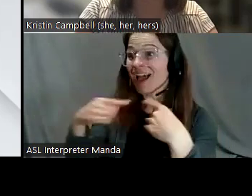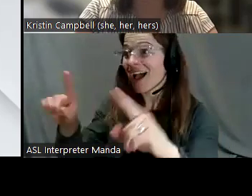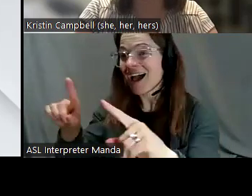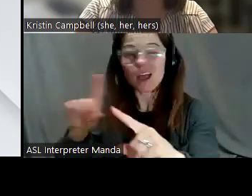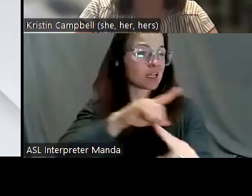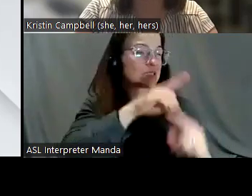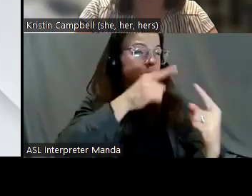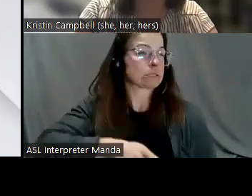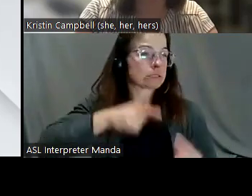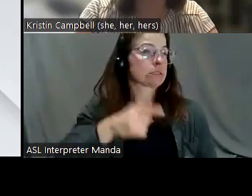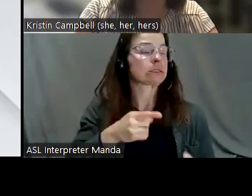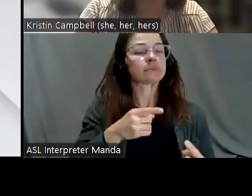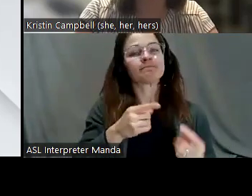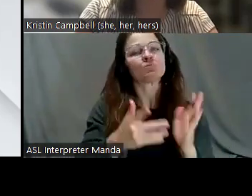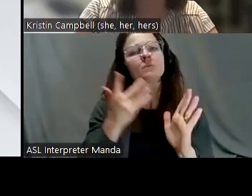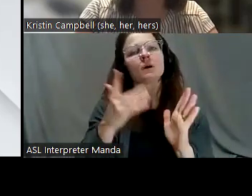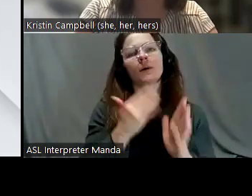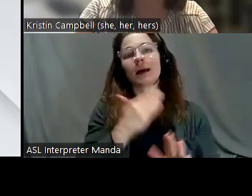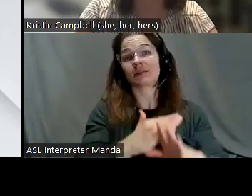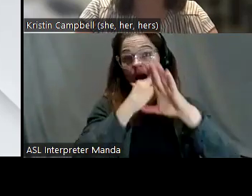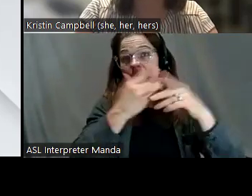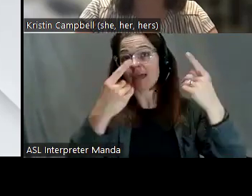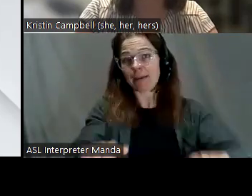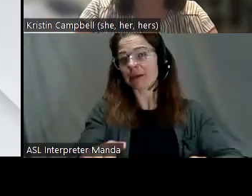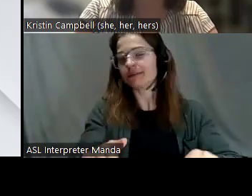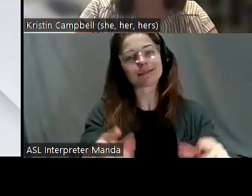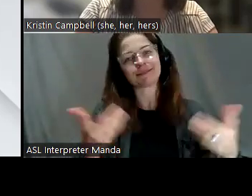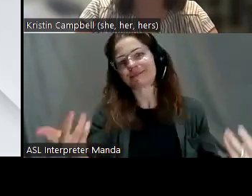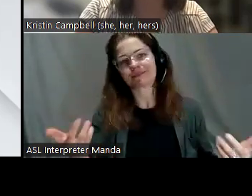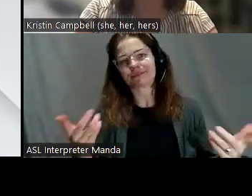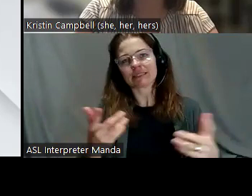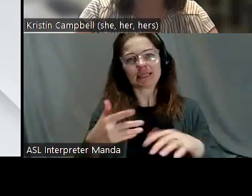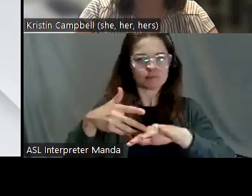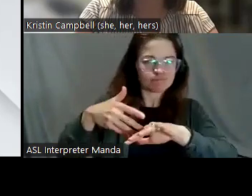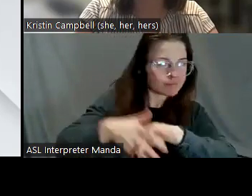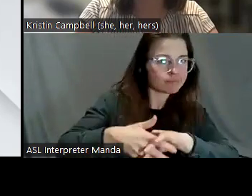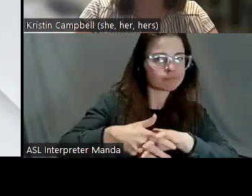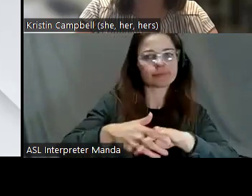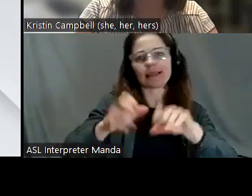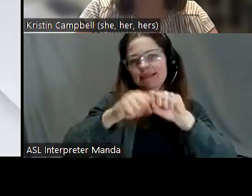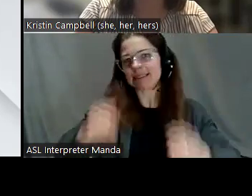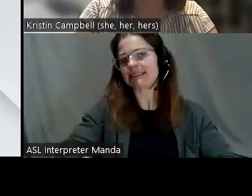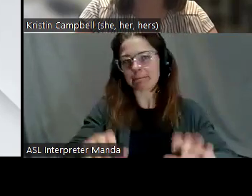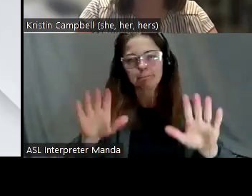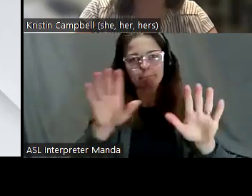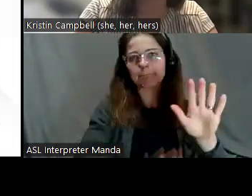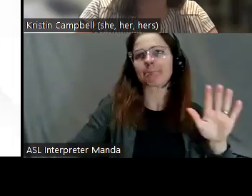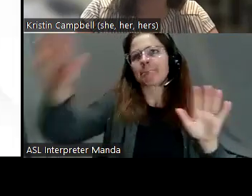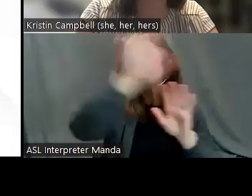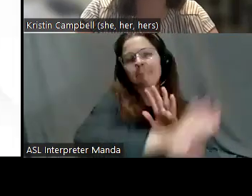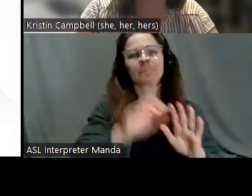we encounter are sort of systemic and at large. So can you go to the next slide,